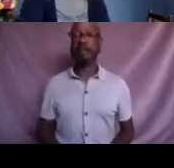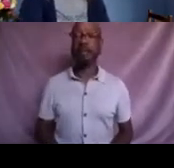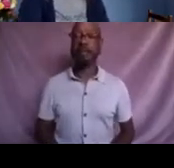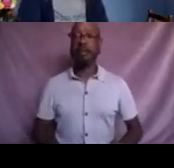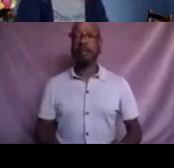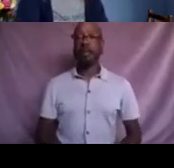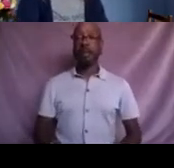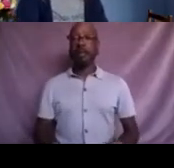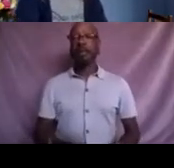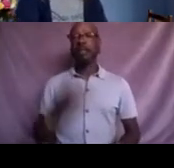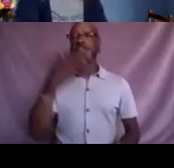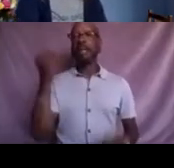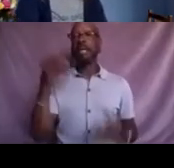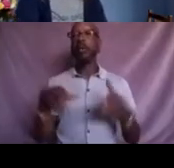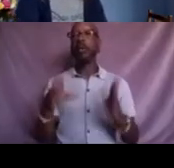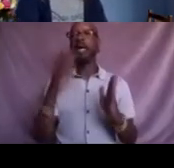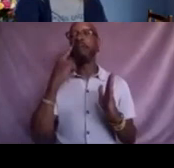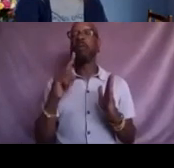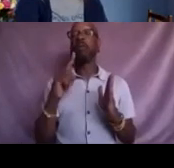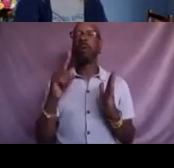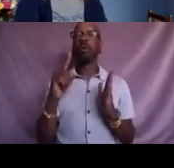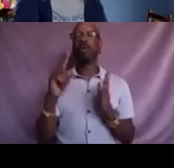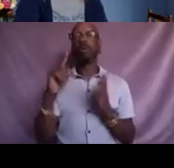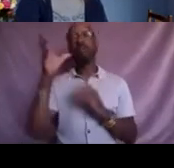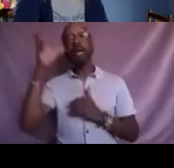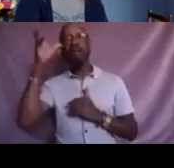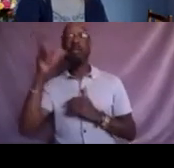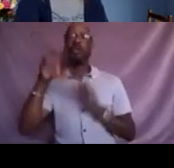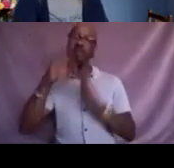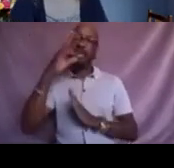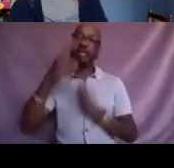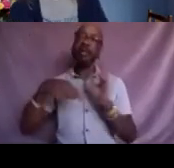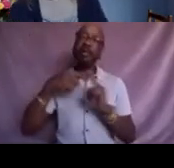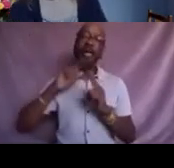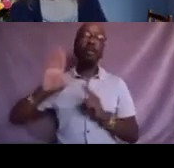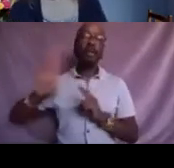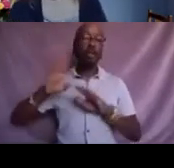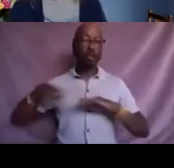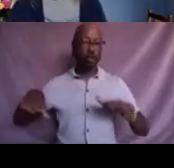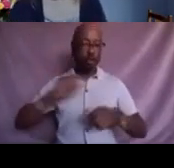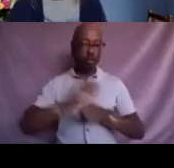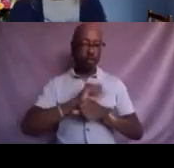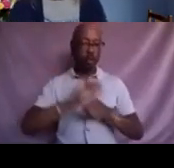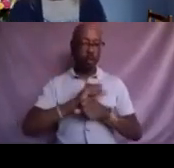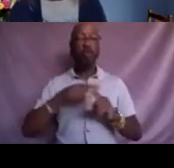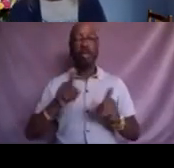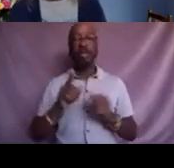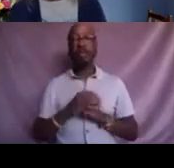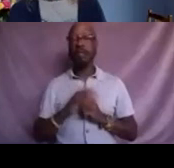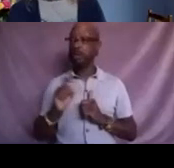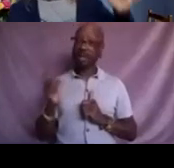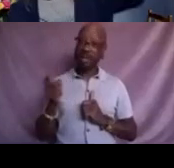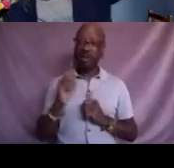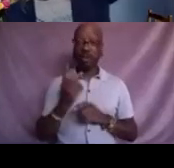there's a better way for parents to get information about their students' work. But you could give parents the code to use with their student's